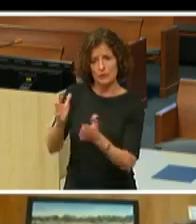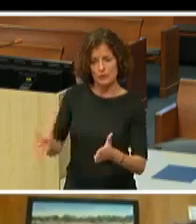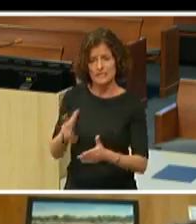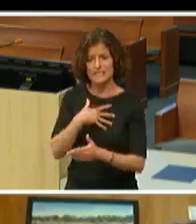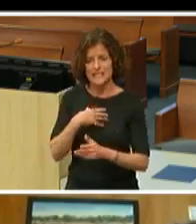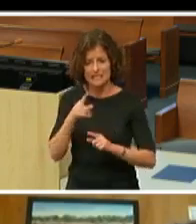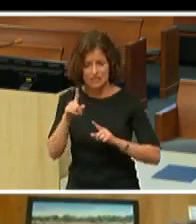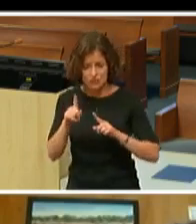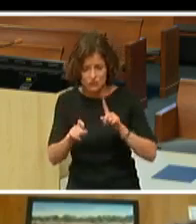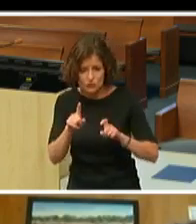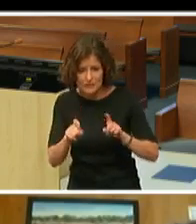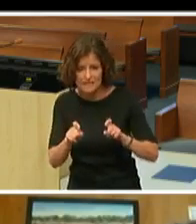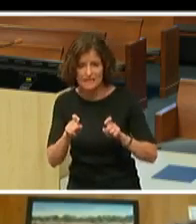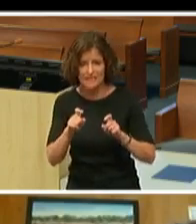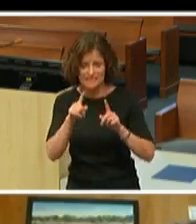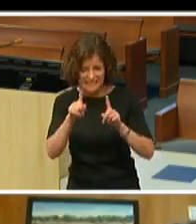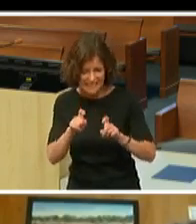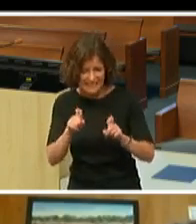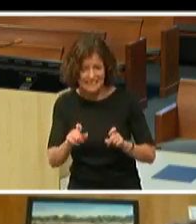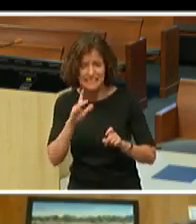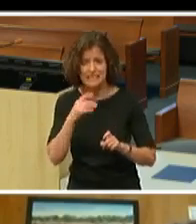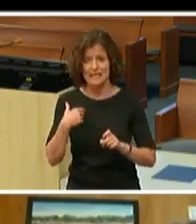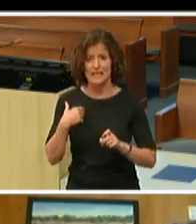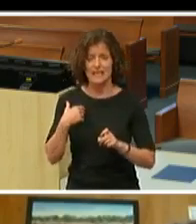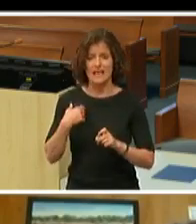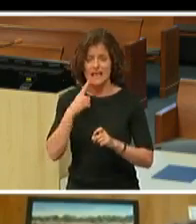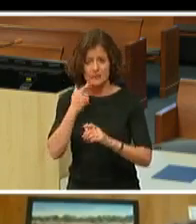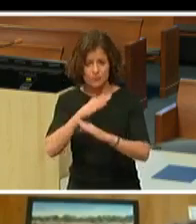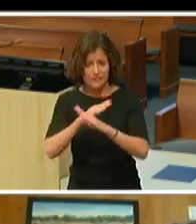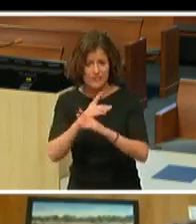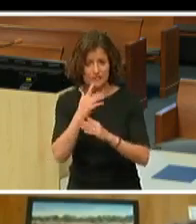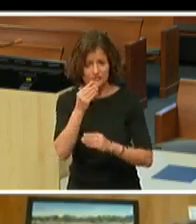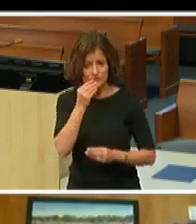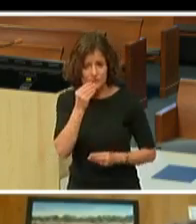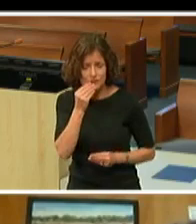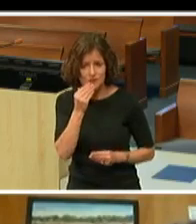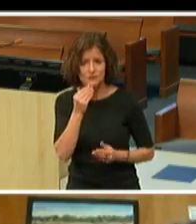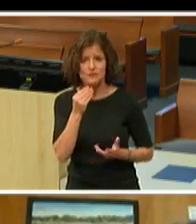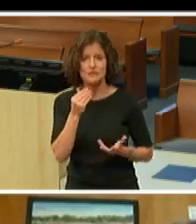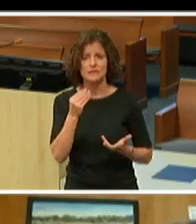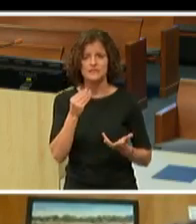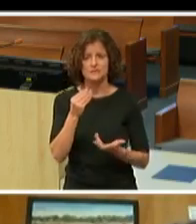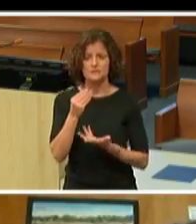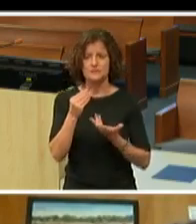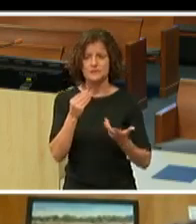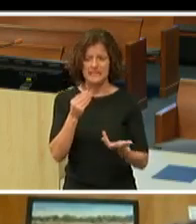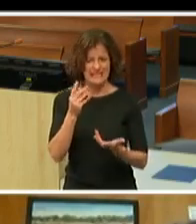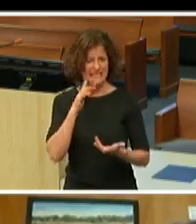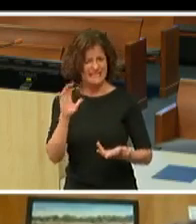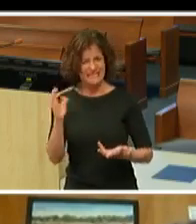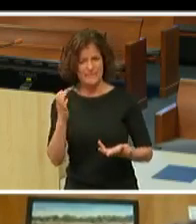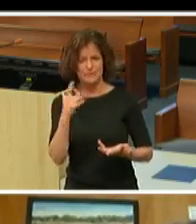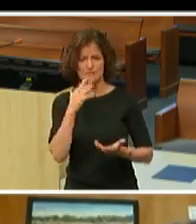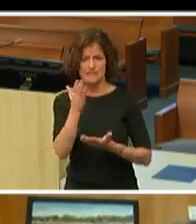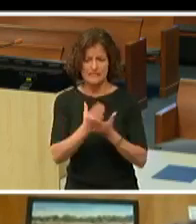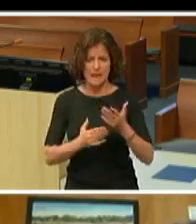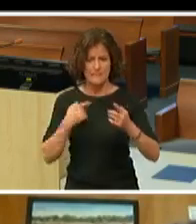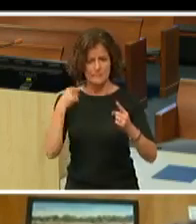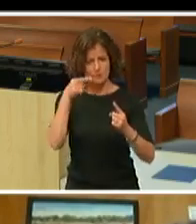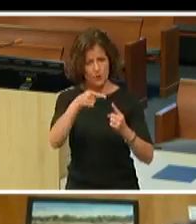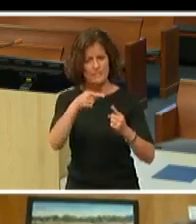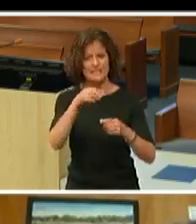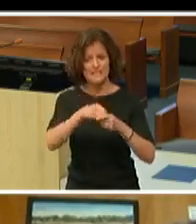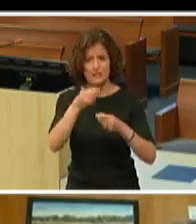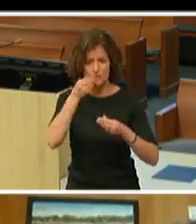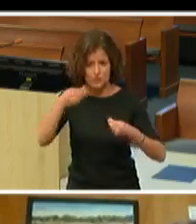screening the employees for the protection of food. There seem to be some points in the grocery stores